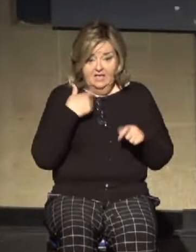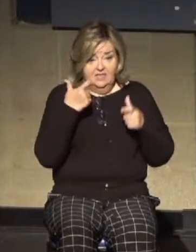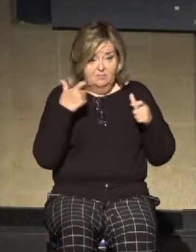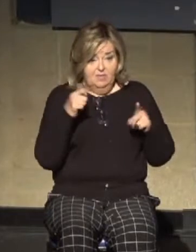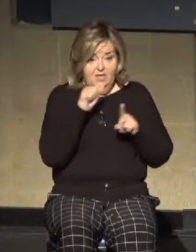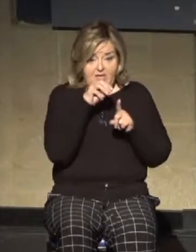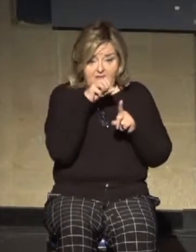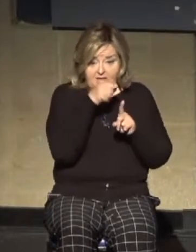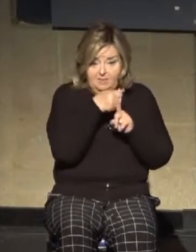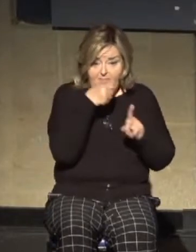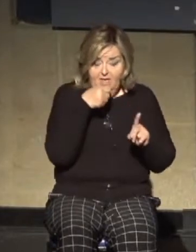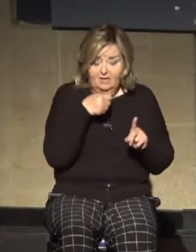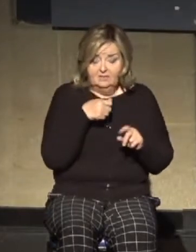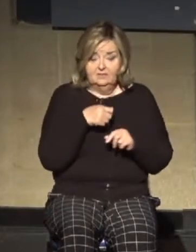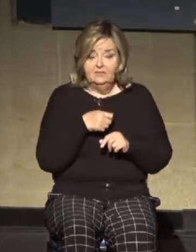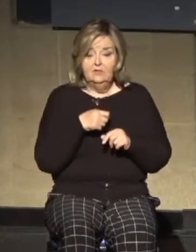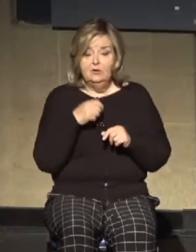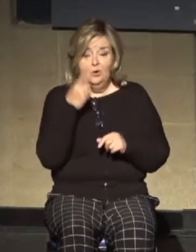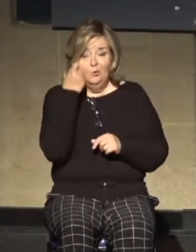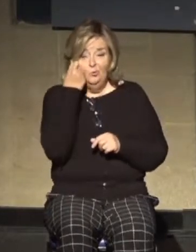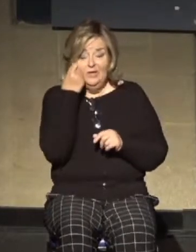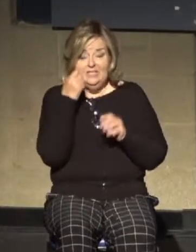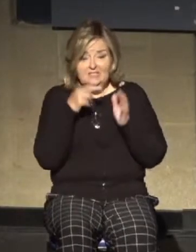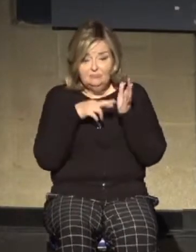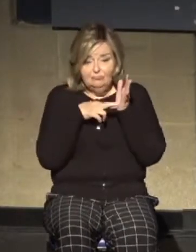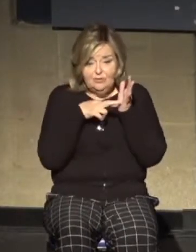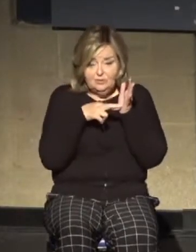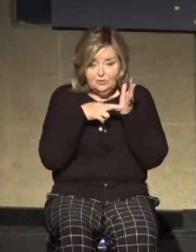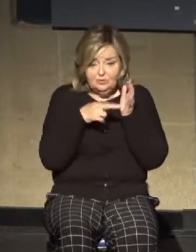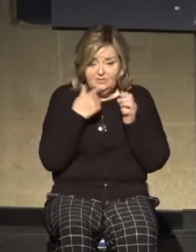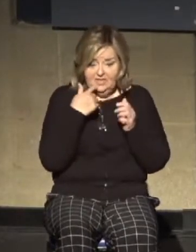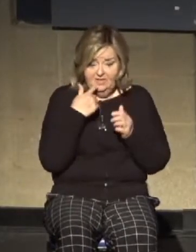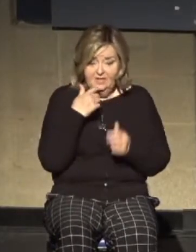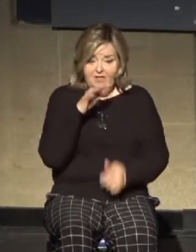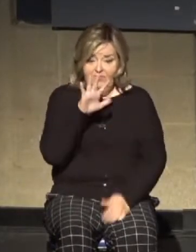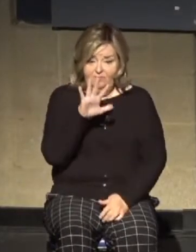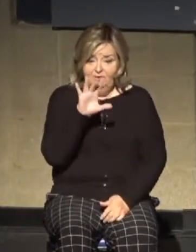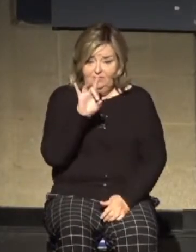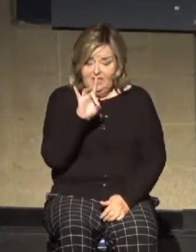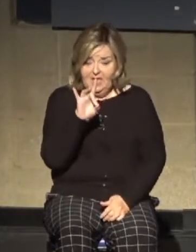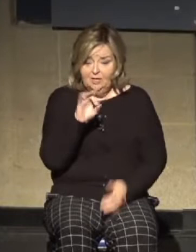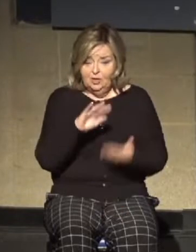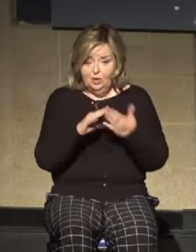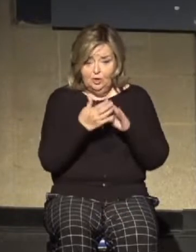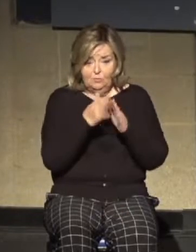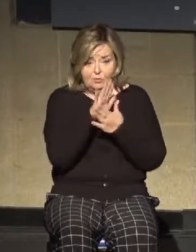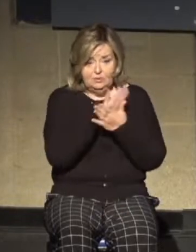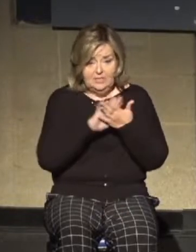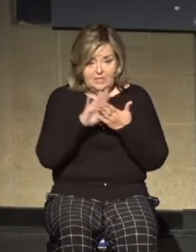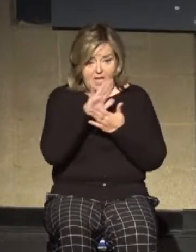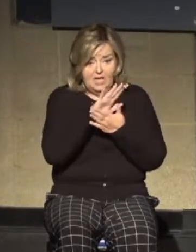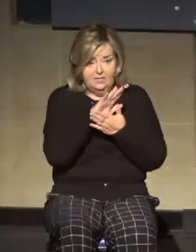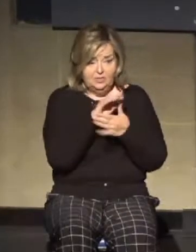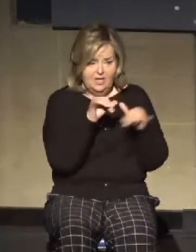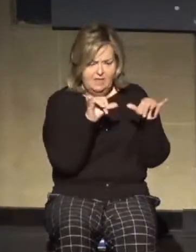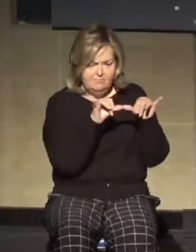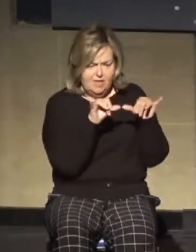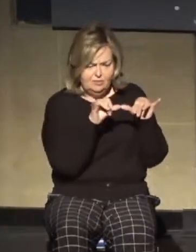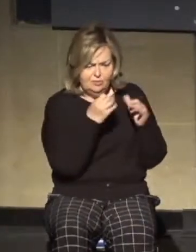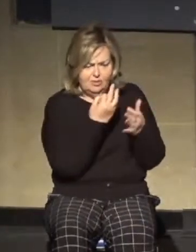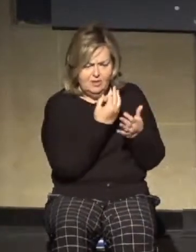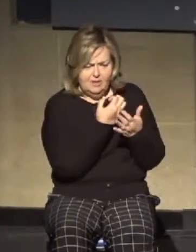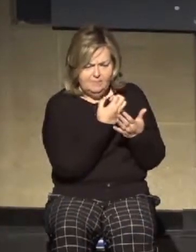great. A recent study looked at each of the 58 community colleges in North Carolina to measure the economic